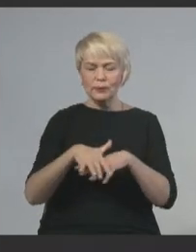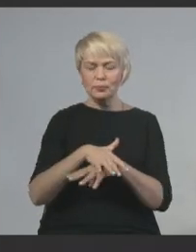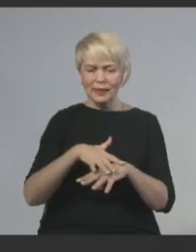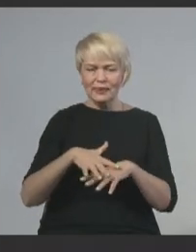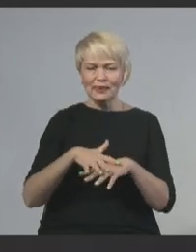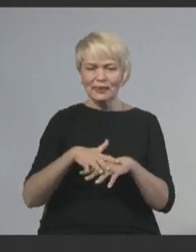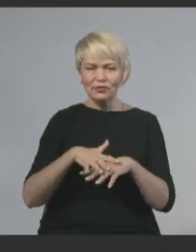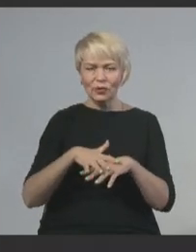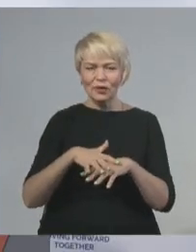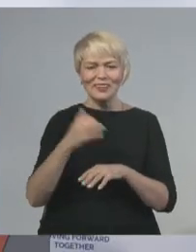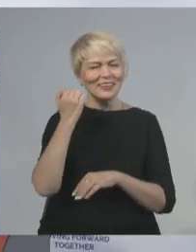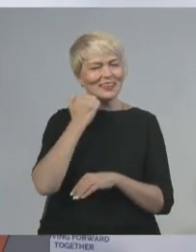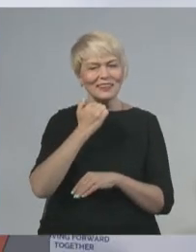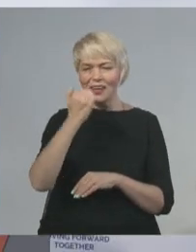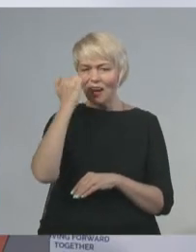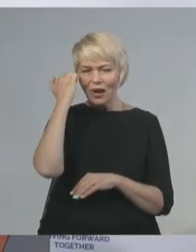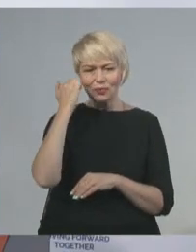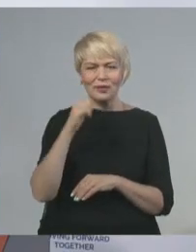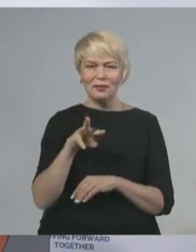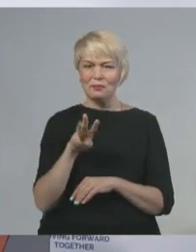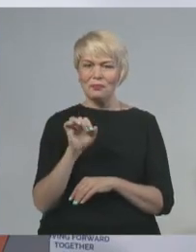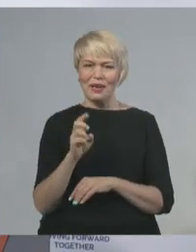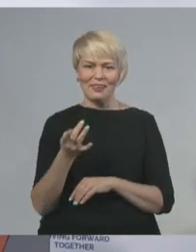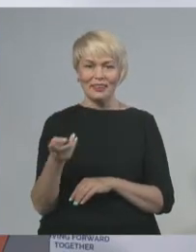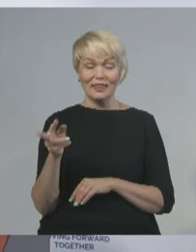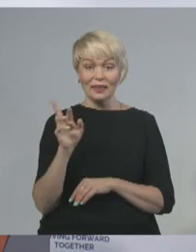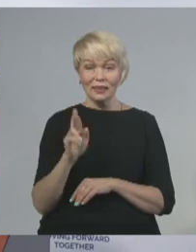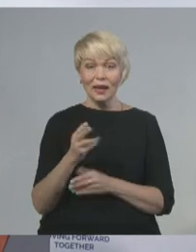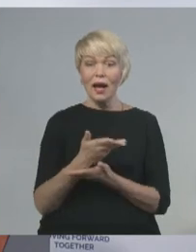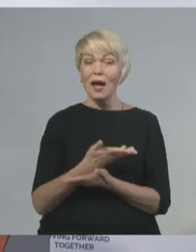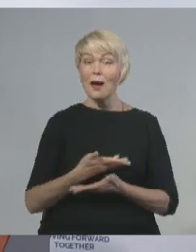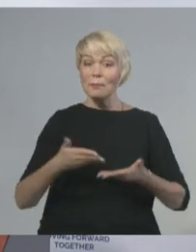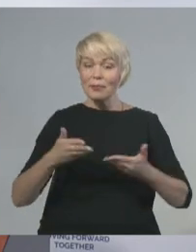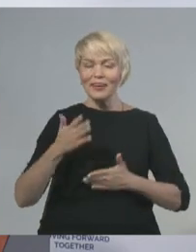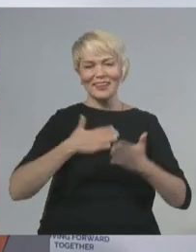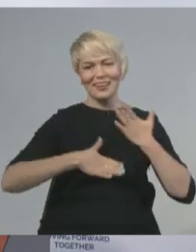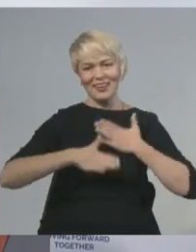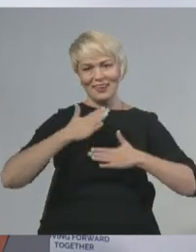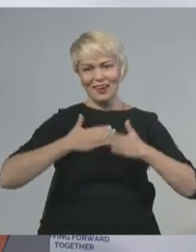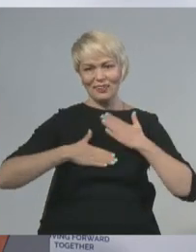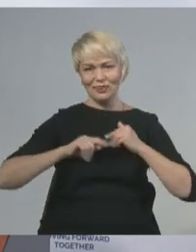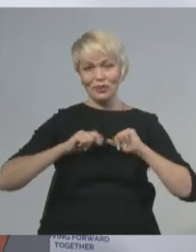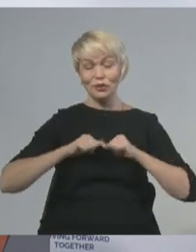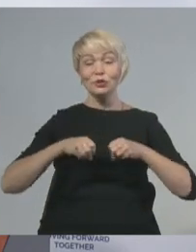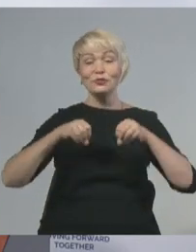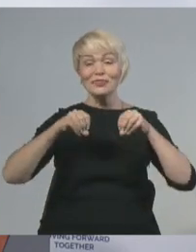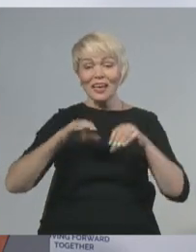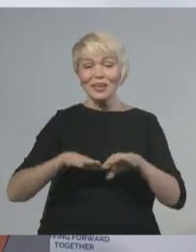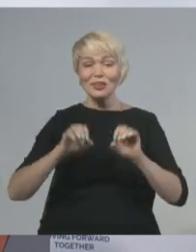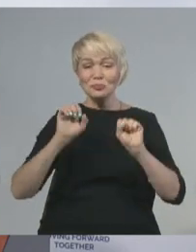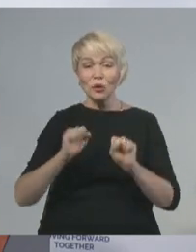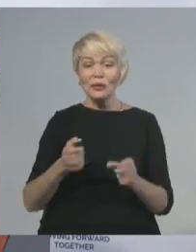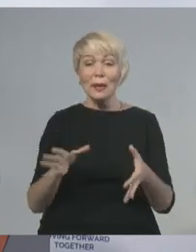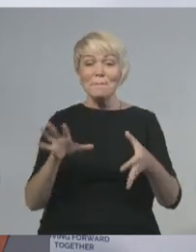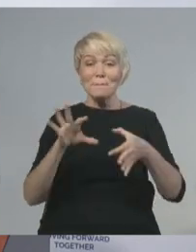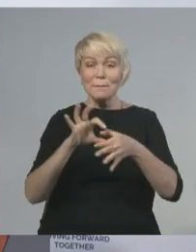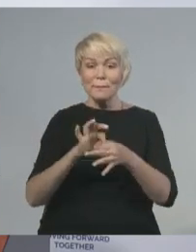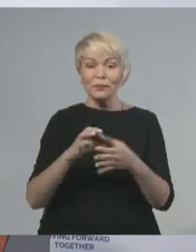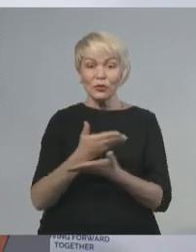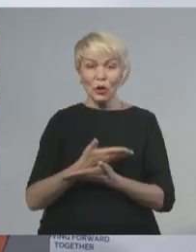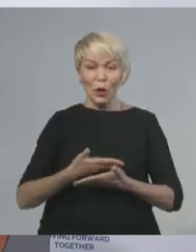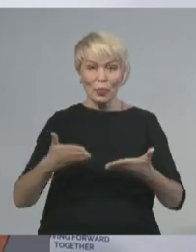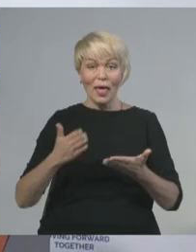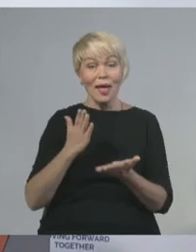thank you maria and we are we are happy that you you you are back we have a question from the audience and it